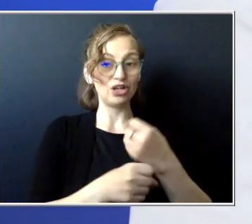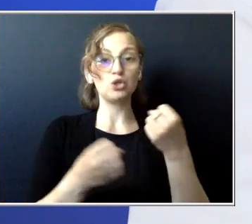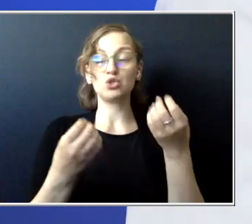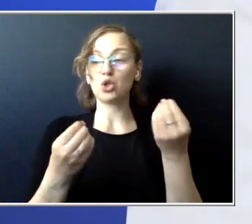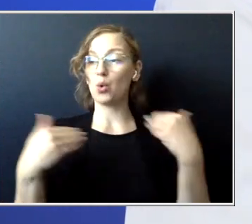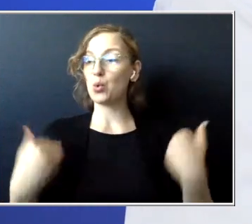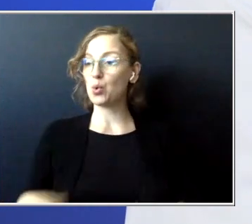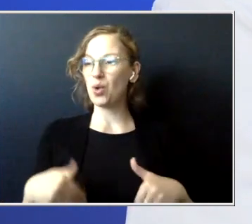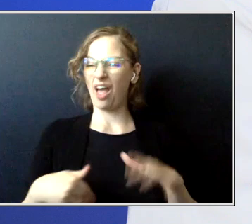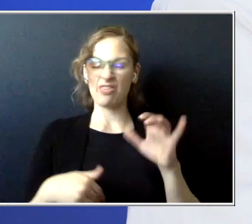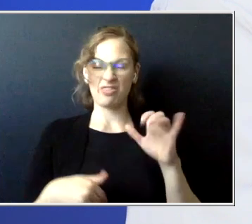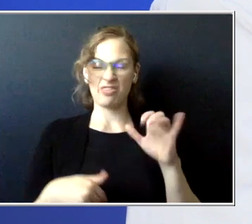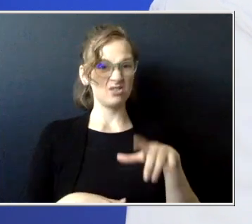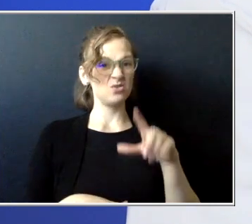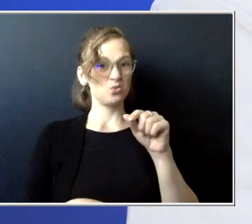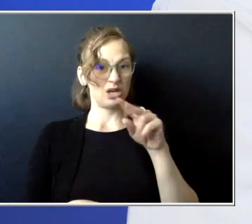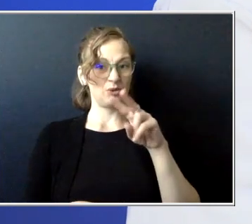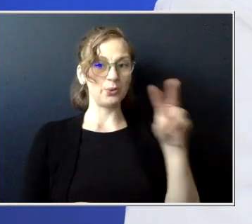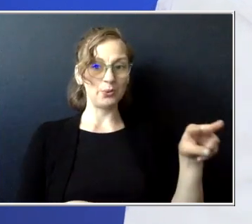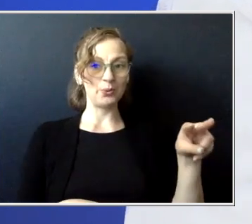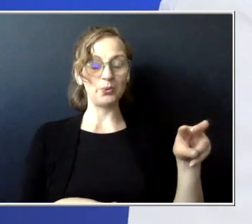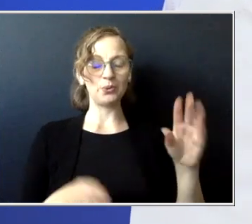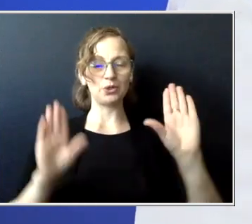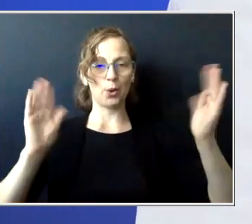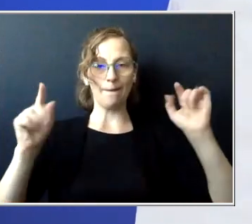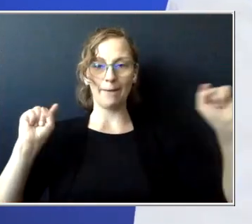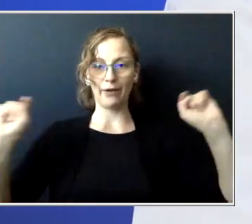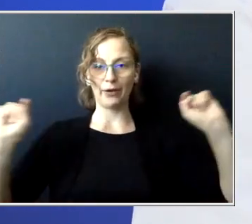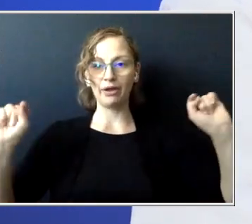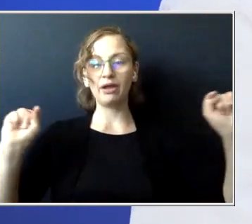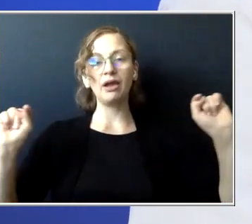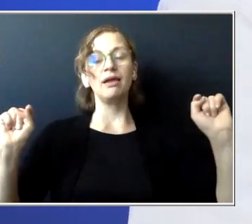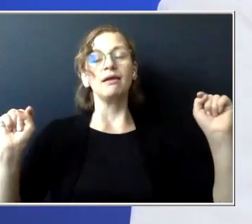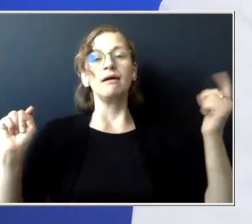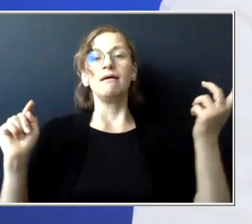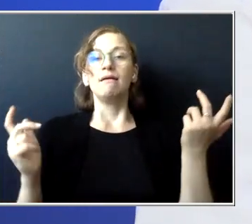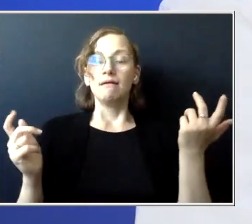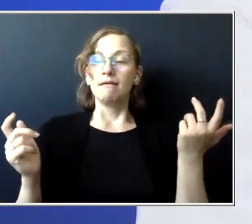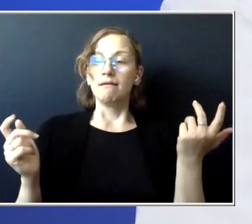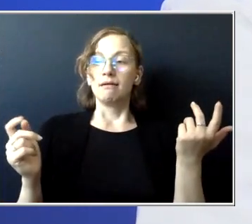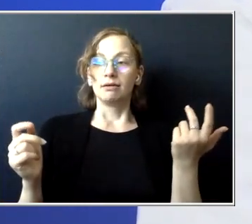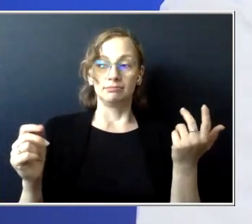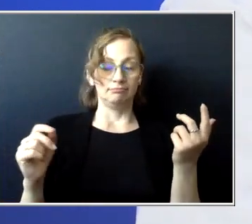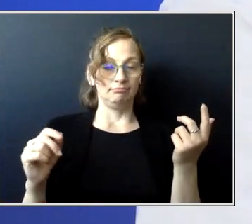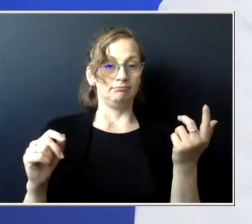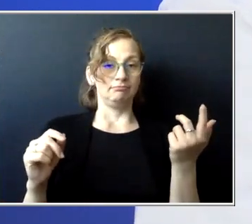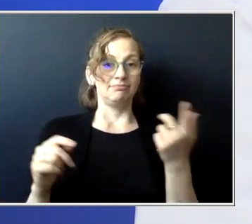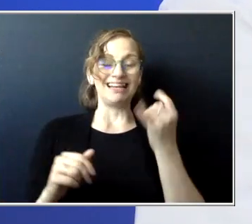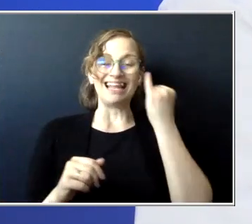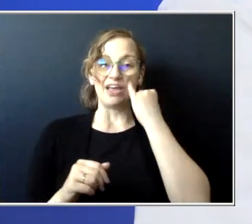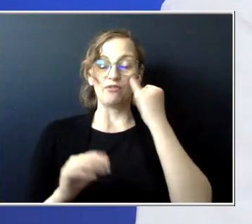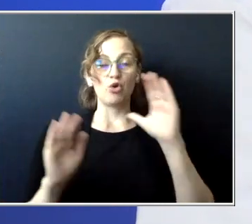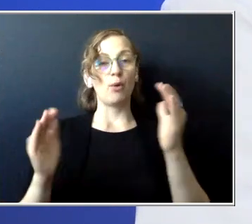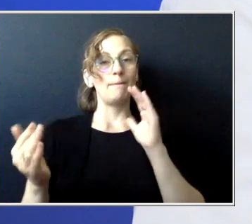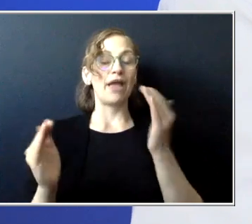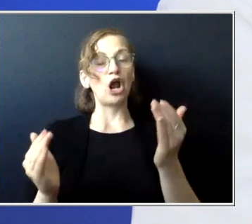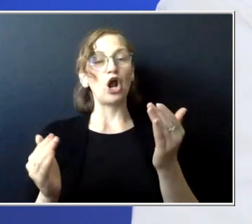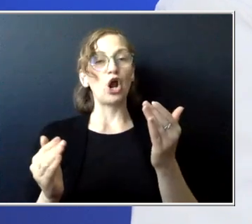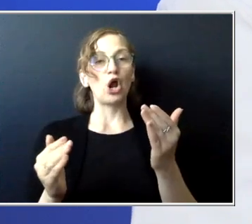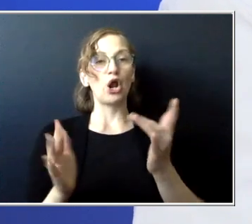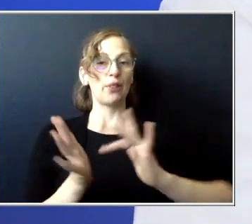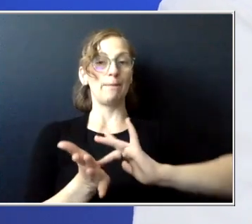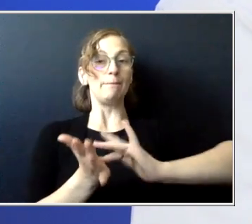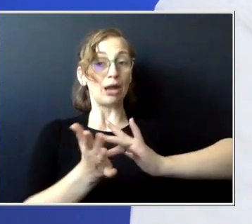come. One is that if you compare to the actual optimal medical management arm of Rematch,